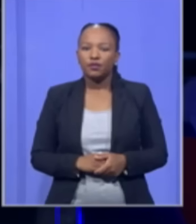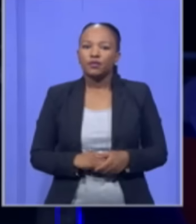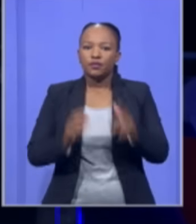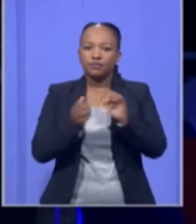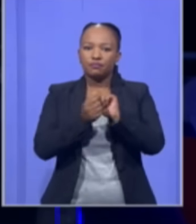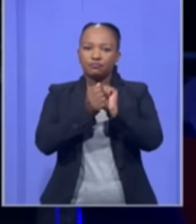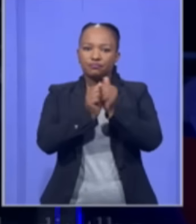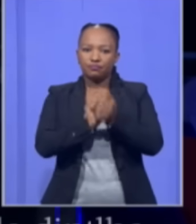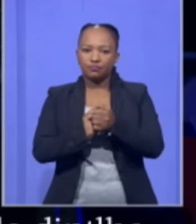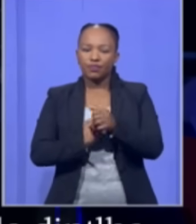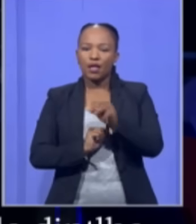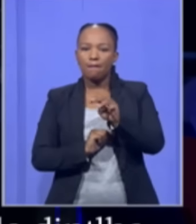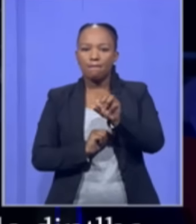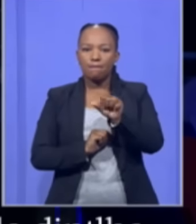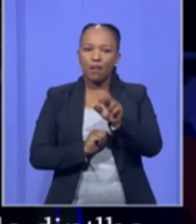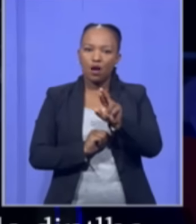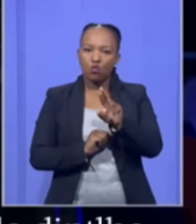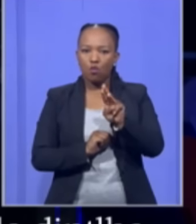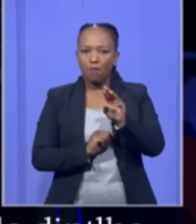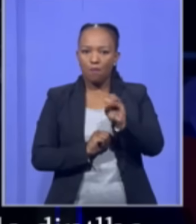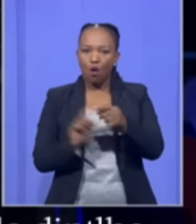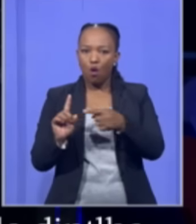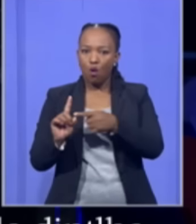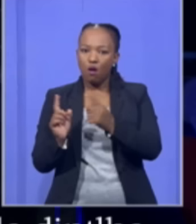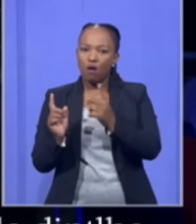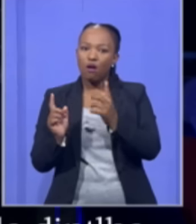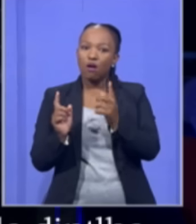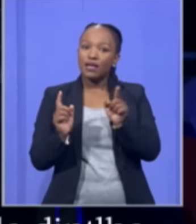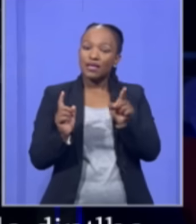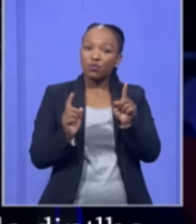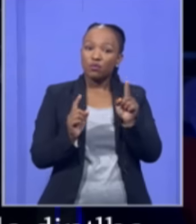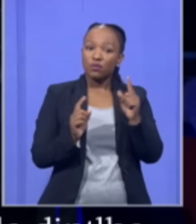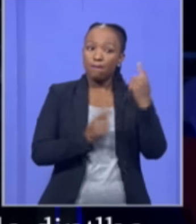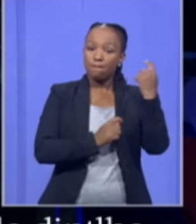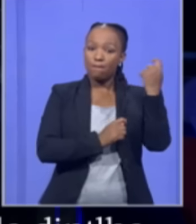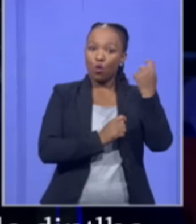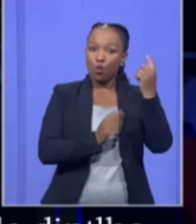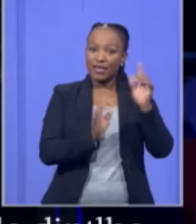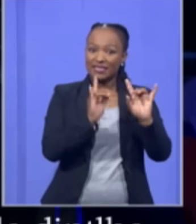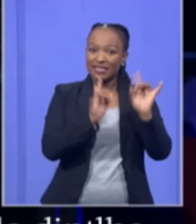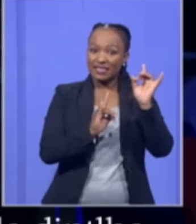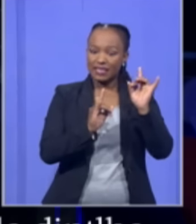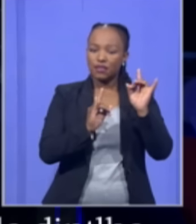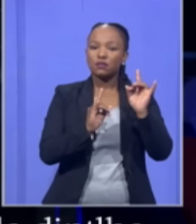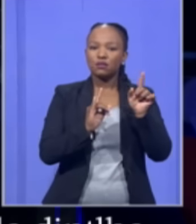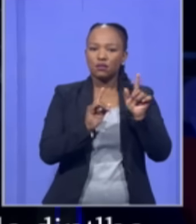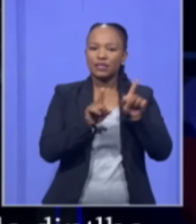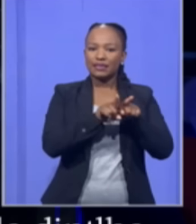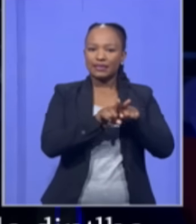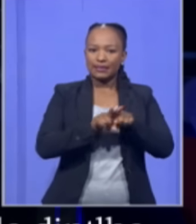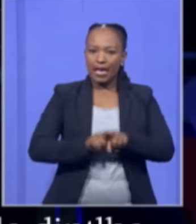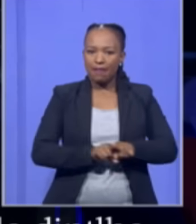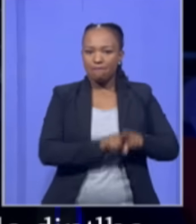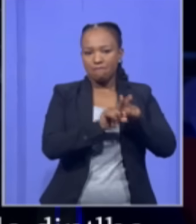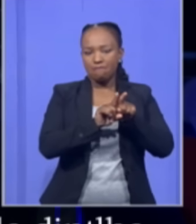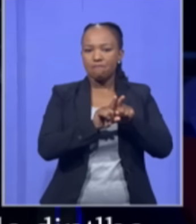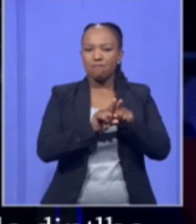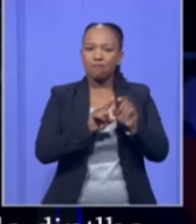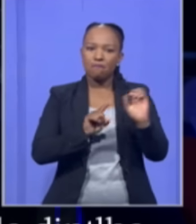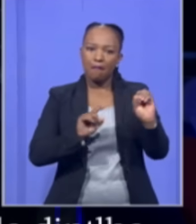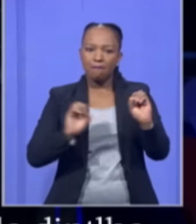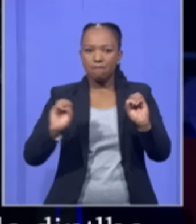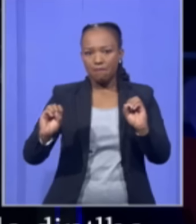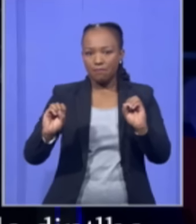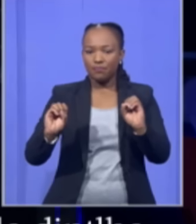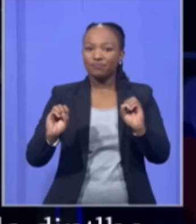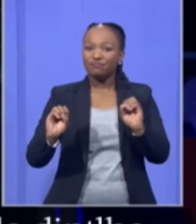Dipapading re fumana hore Magurumo Gallants e bapetse ka ho lekana ka noto sehlopha le Polokwane City Petrus Molemela Stadium Bloemfontein.